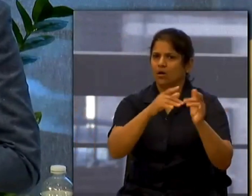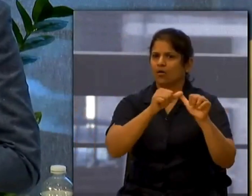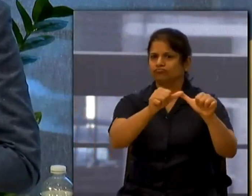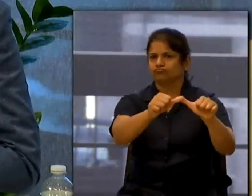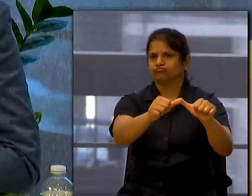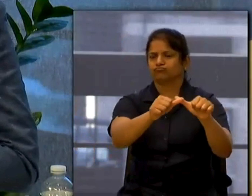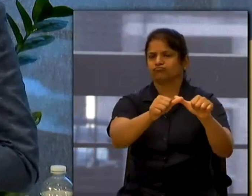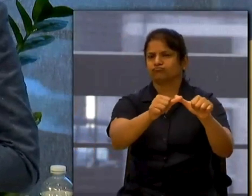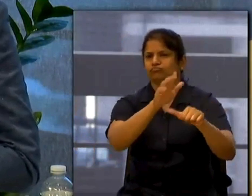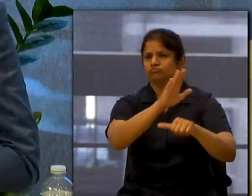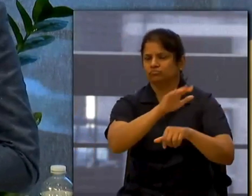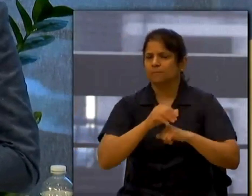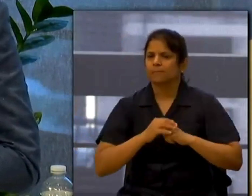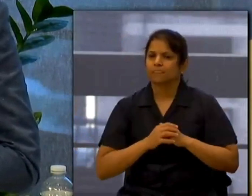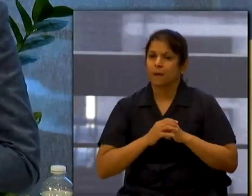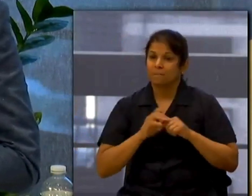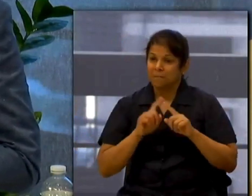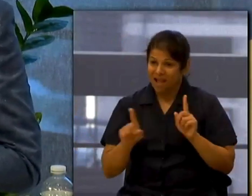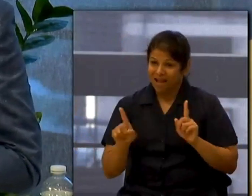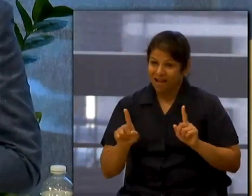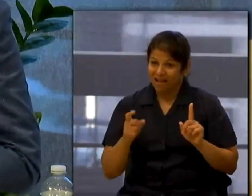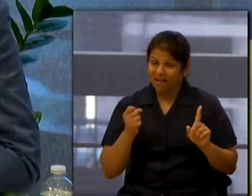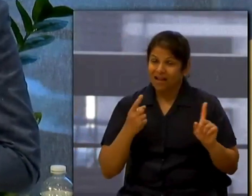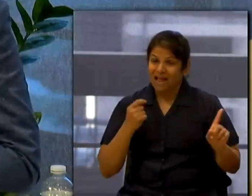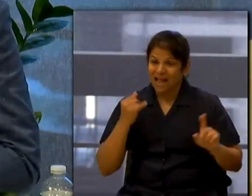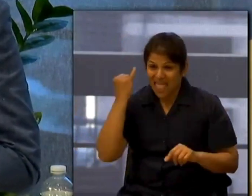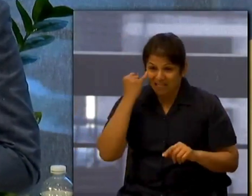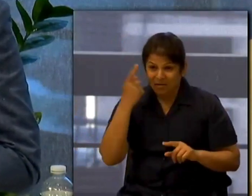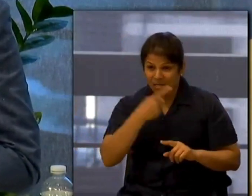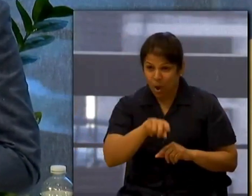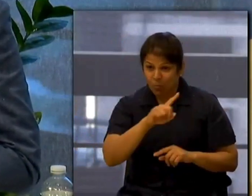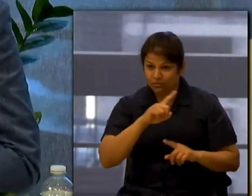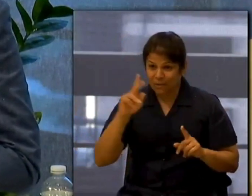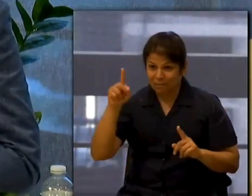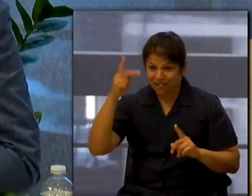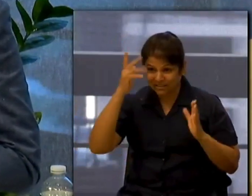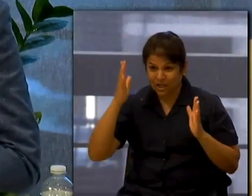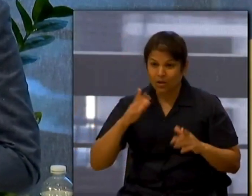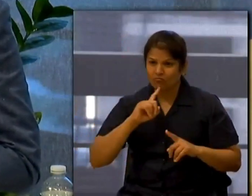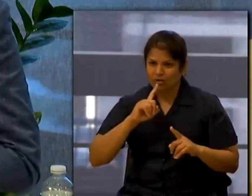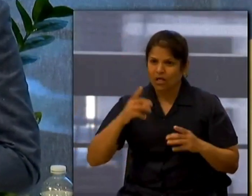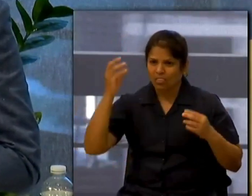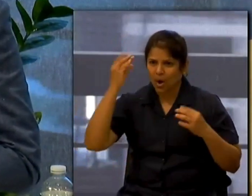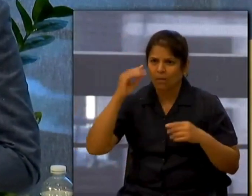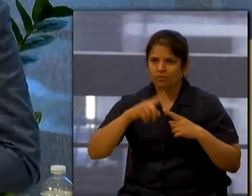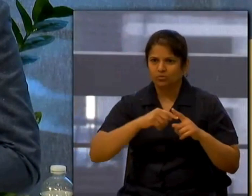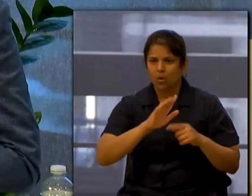they turn this question on its head and actually